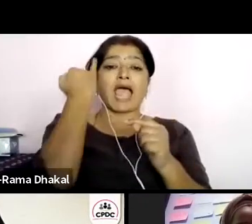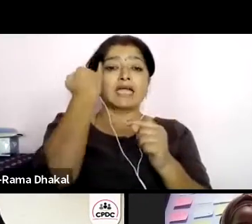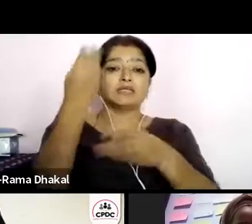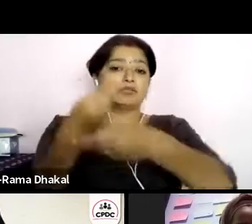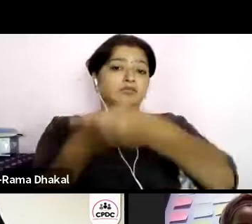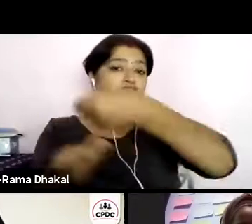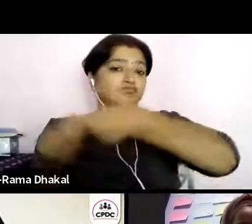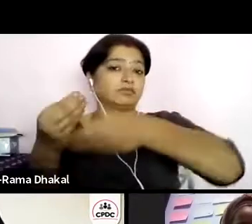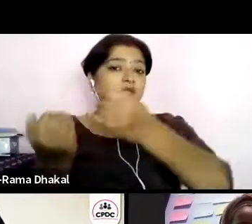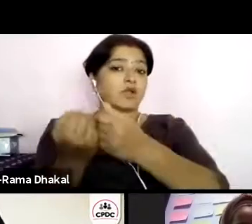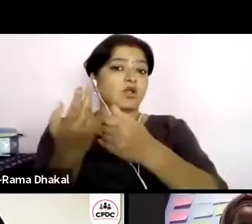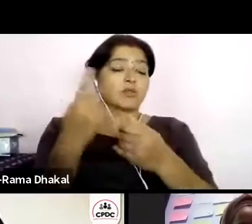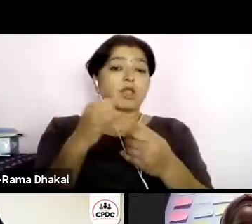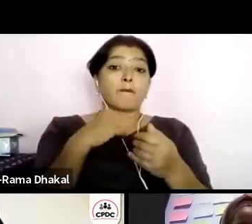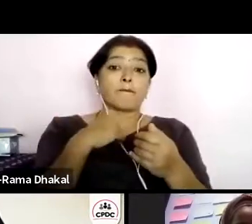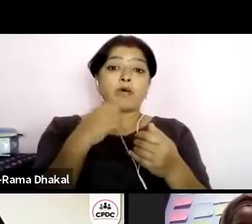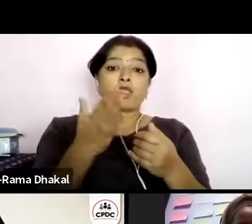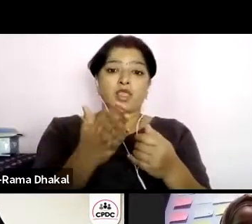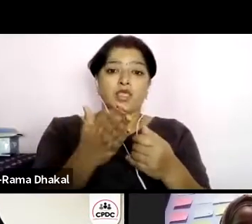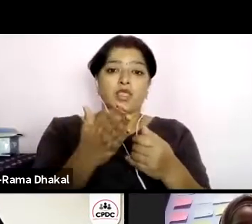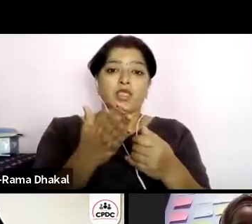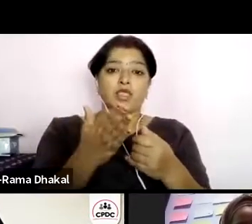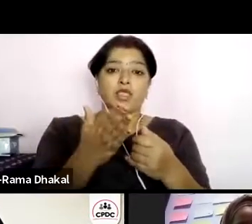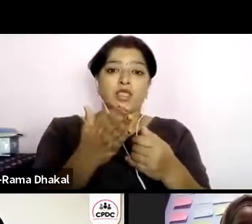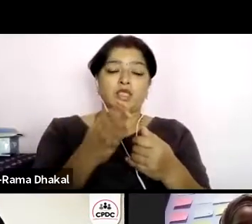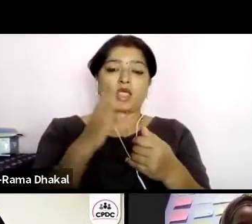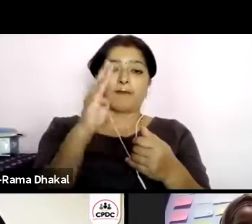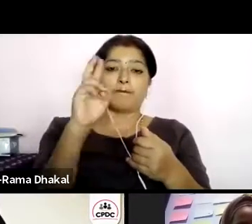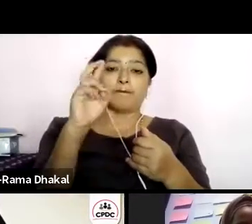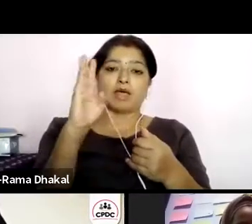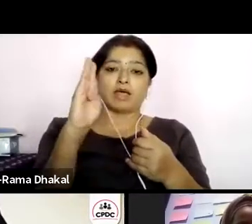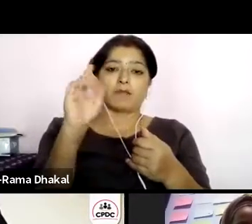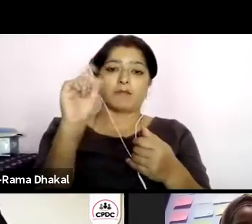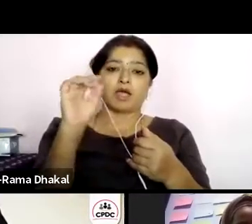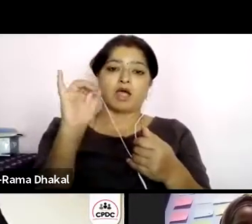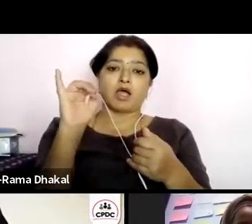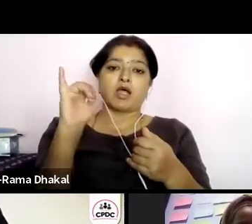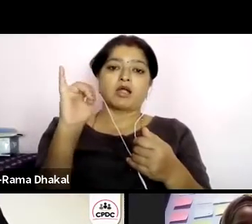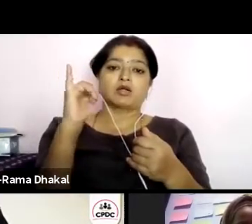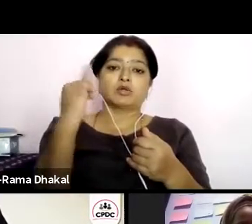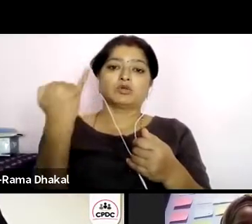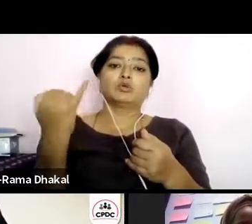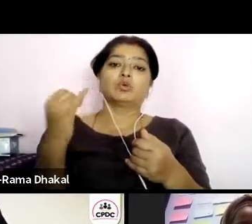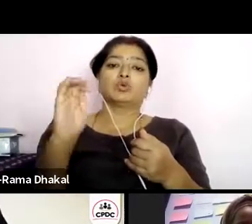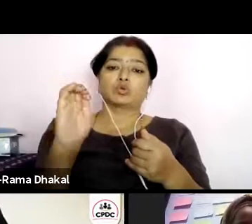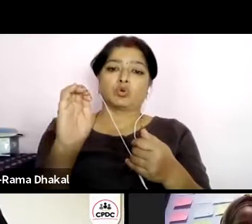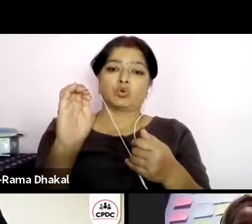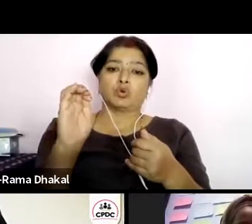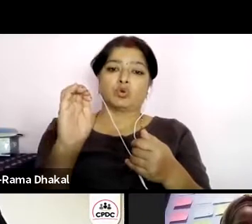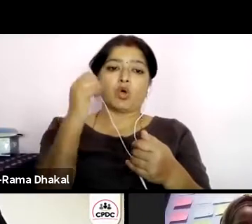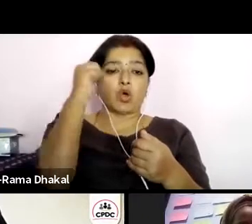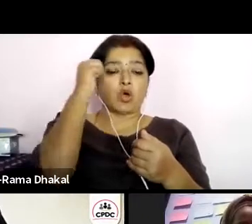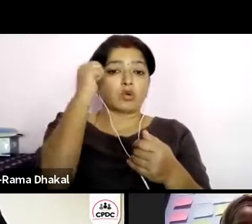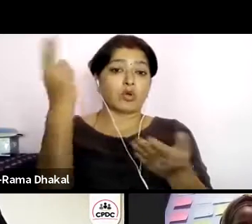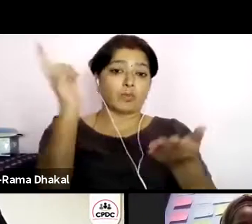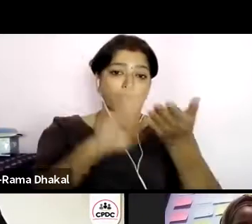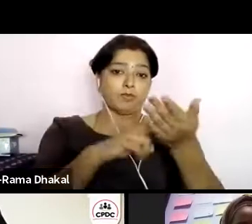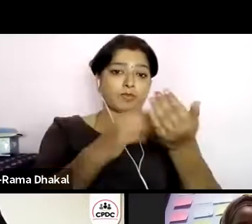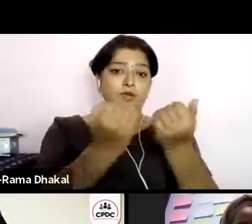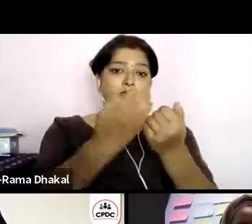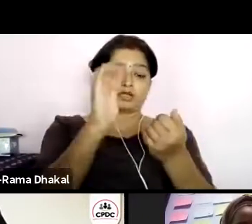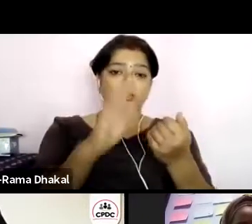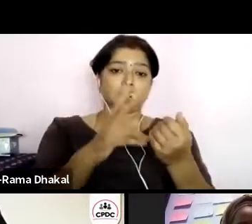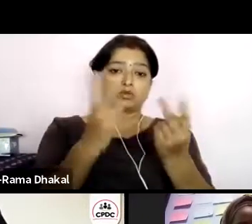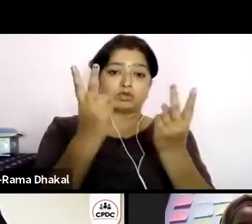or to Haiti or whatever, and strengthen that. So I believe in, yes,